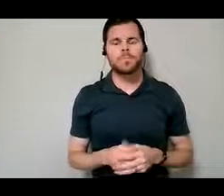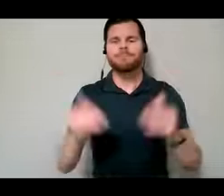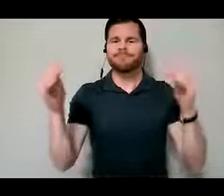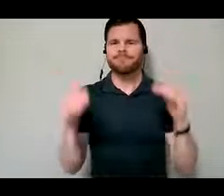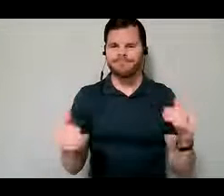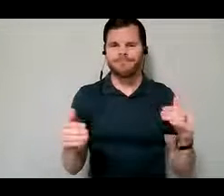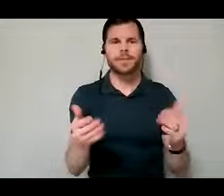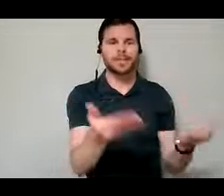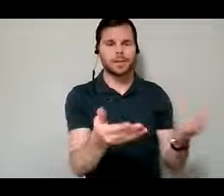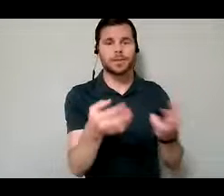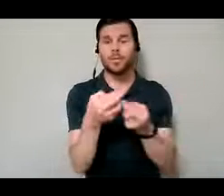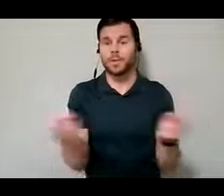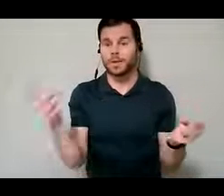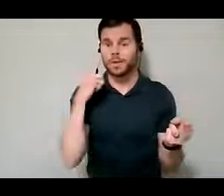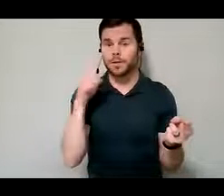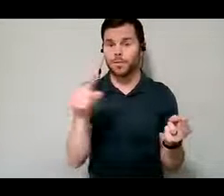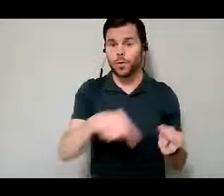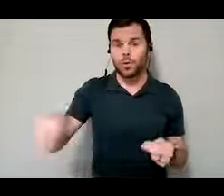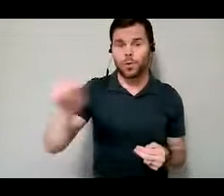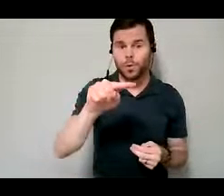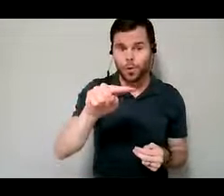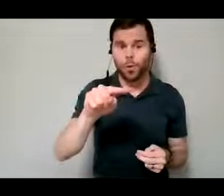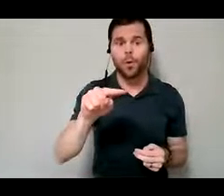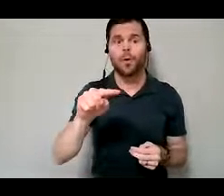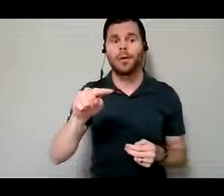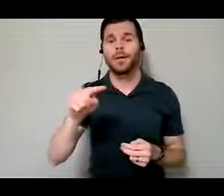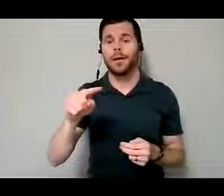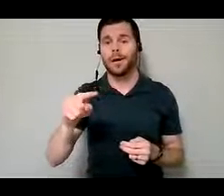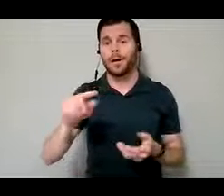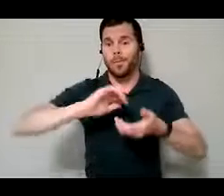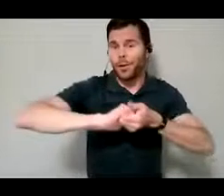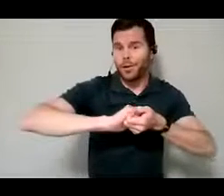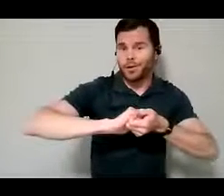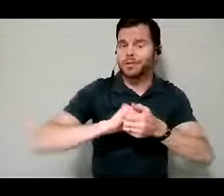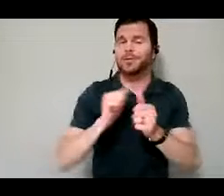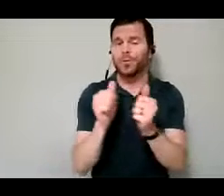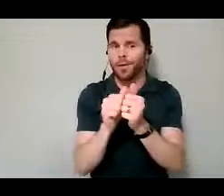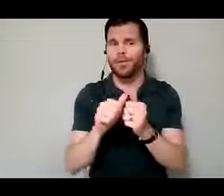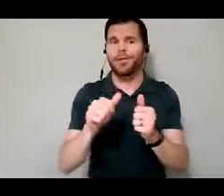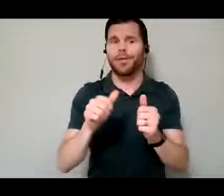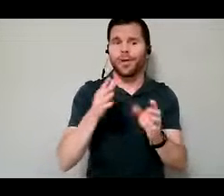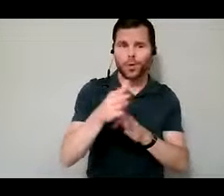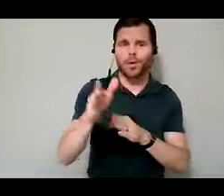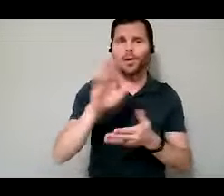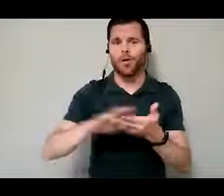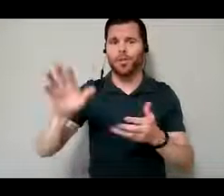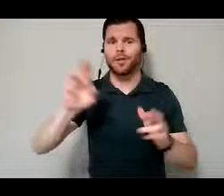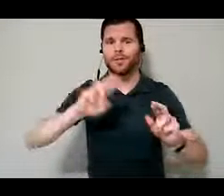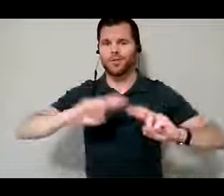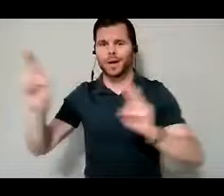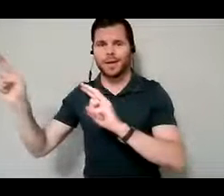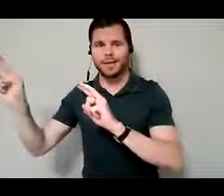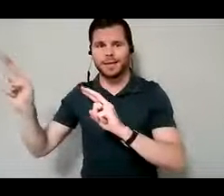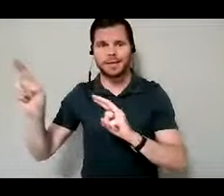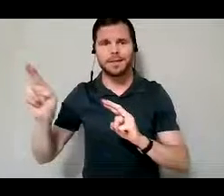of resources for you in you know, being partners in college and career readiness for students. College and career readiness and preparation is